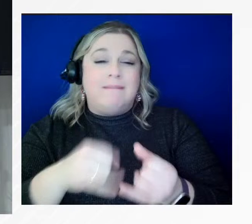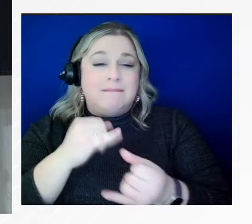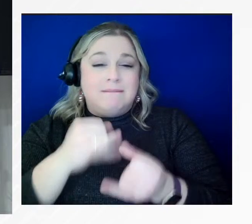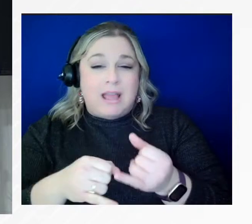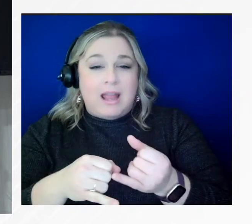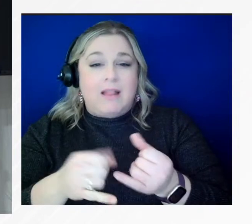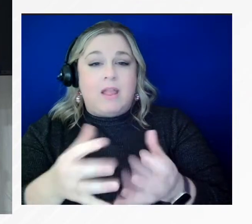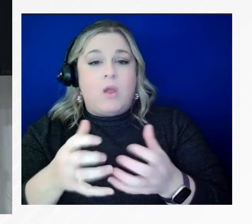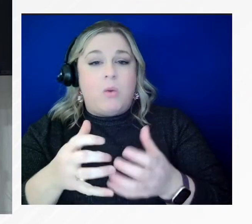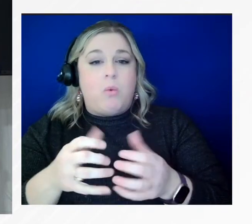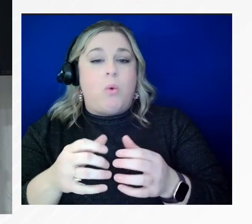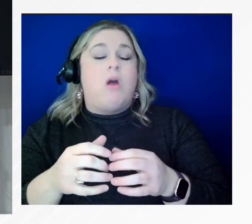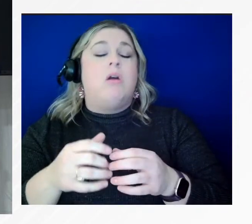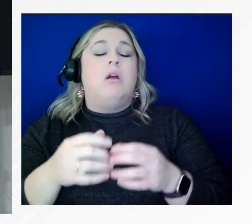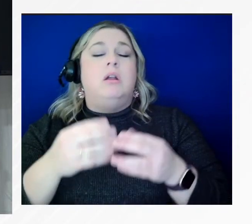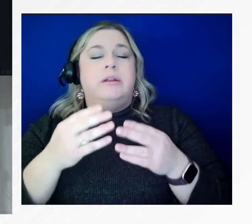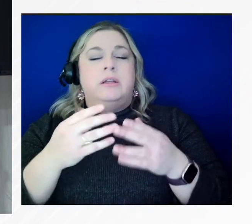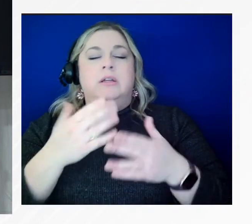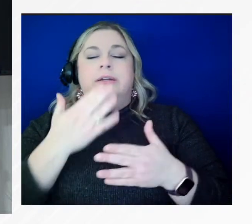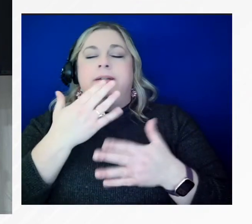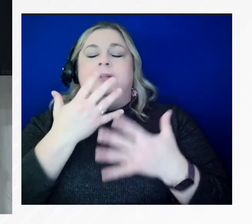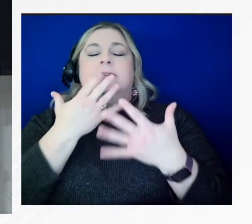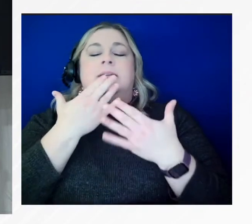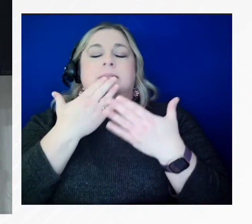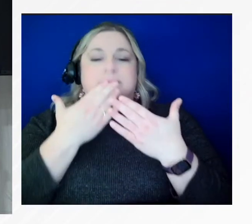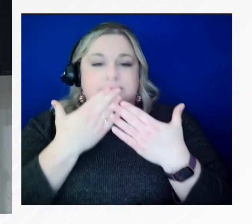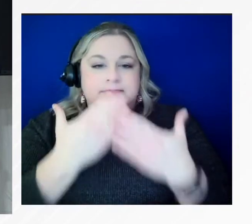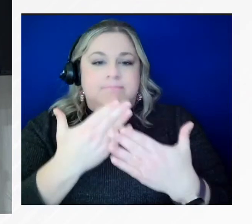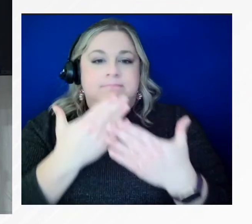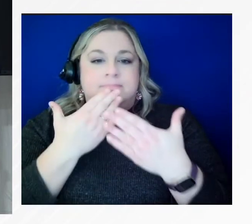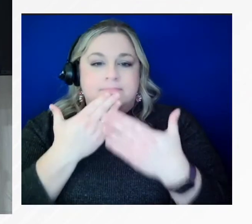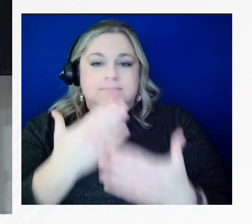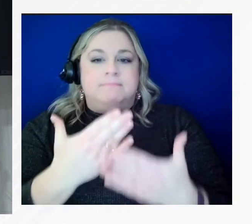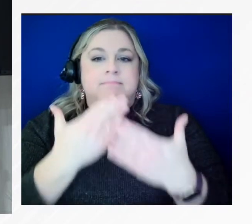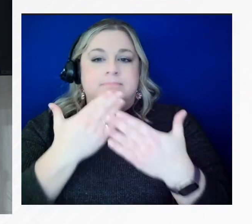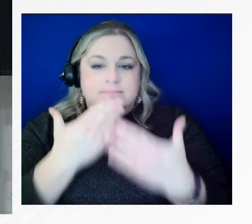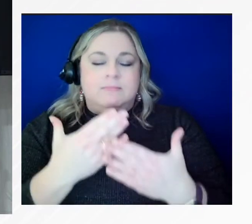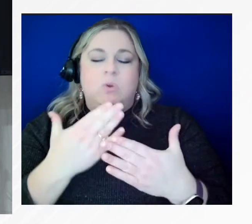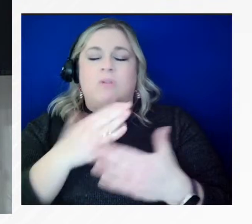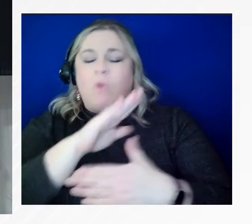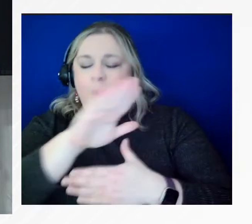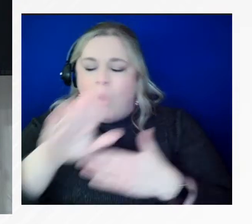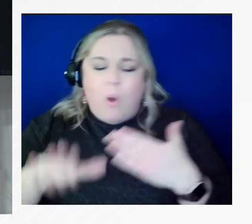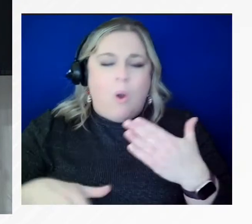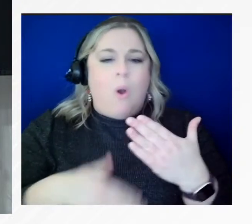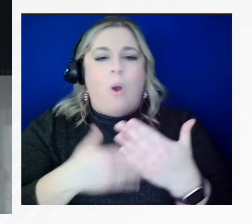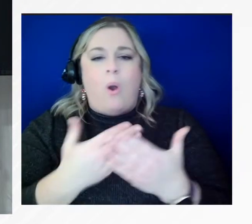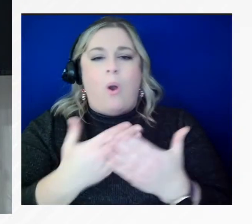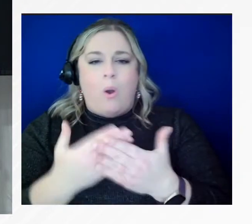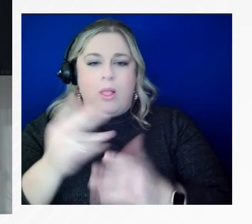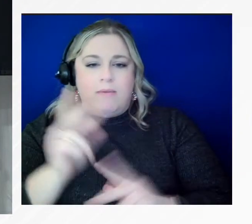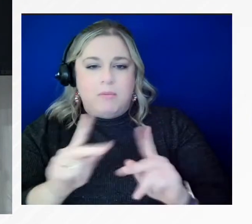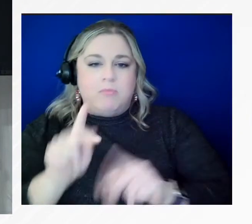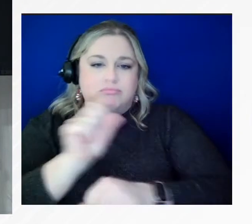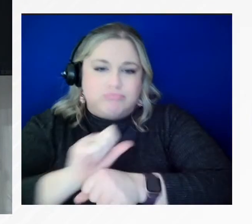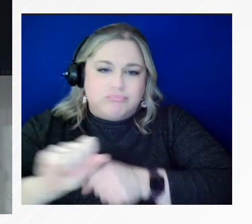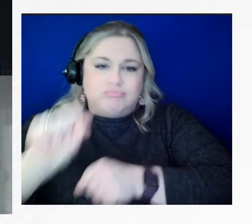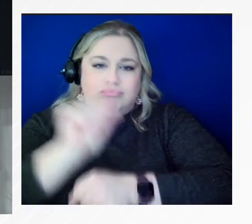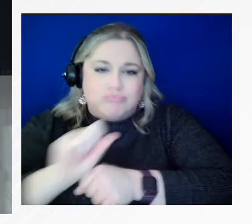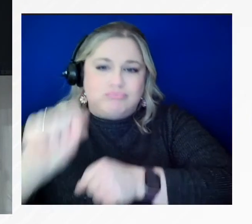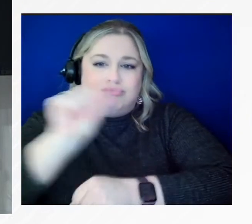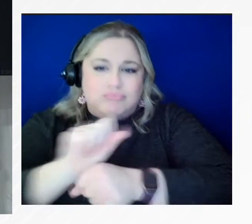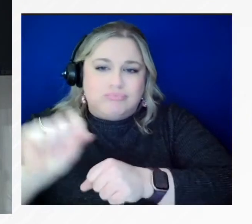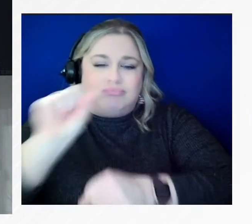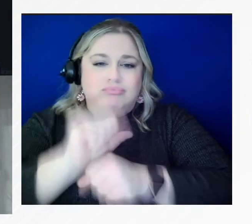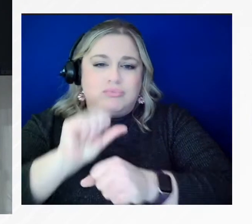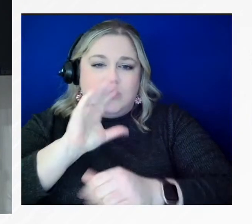my deepest gratitude to everyone who has worked tirelessly to get to this point. From